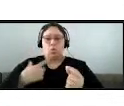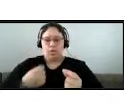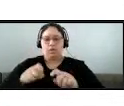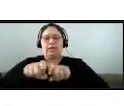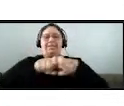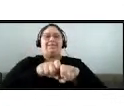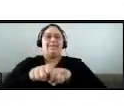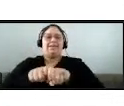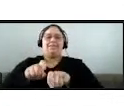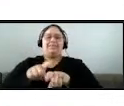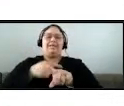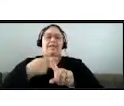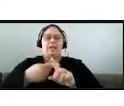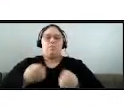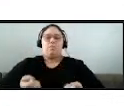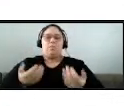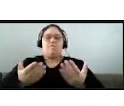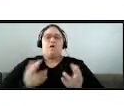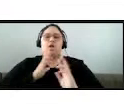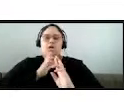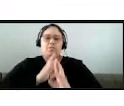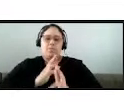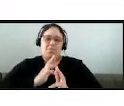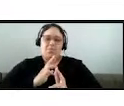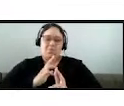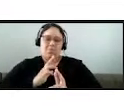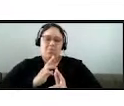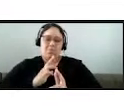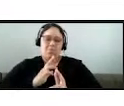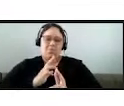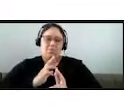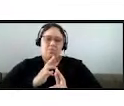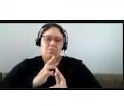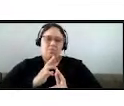and then provide the report.